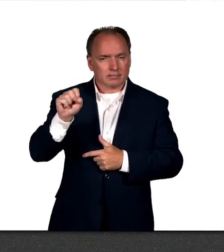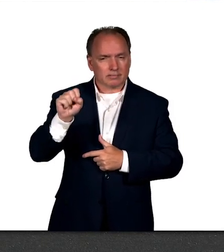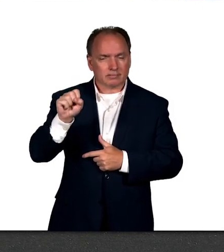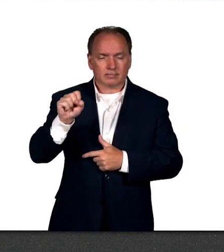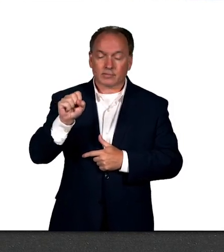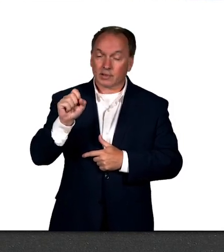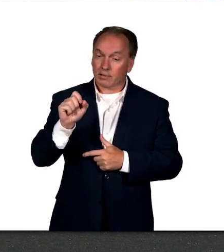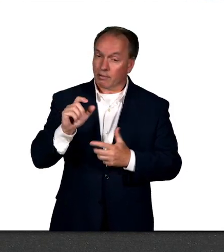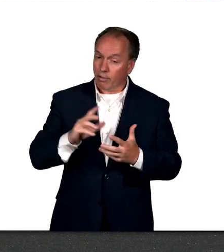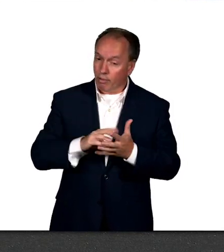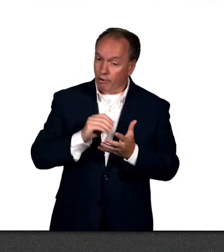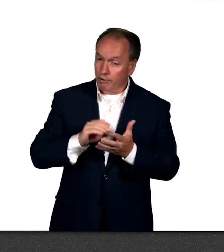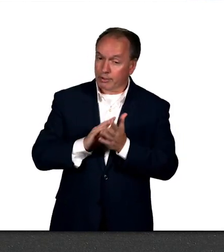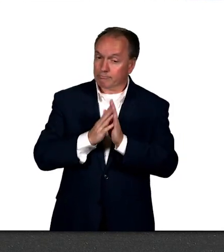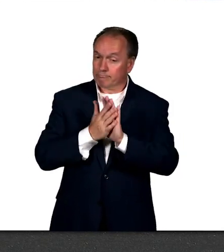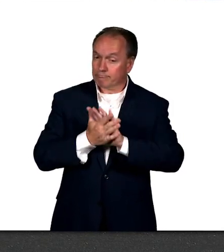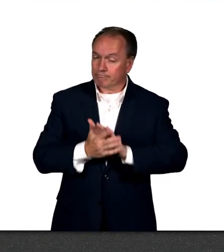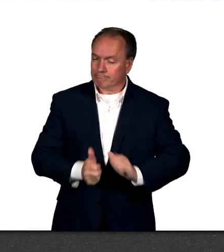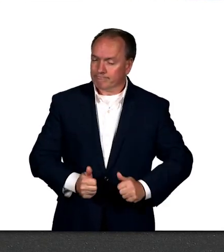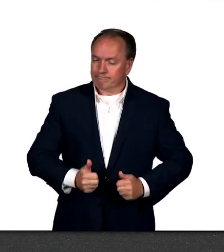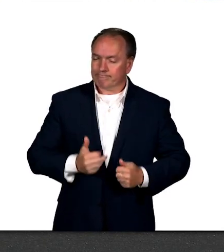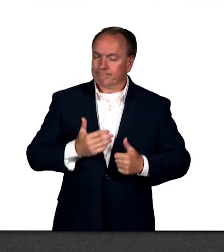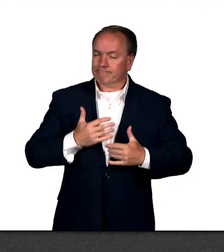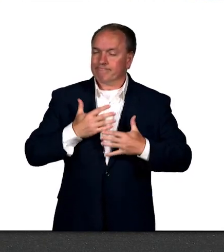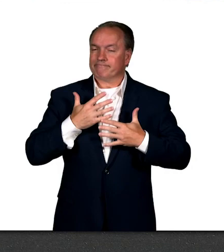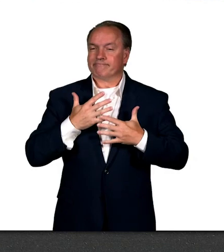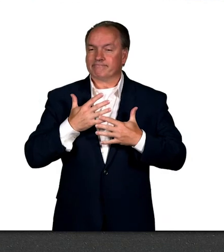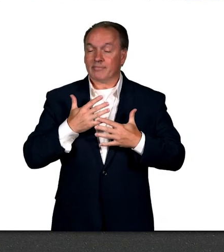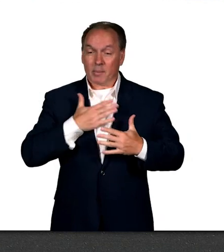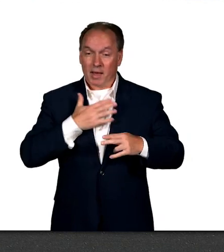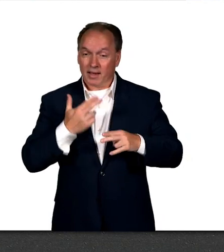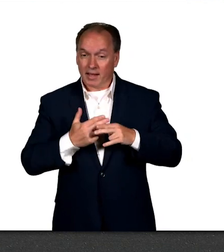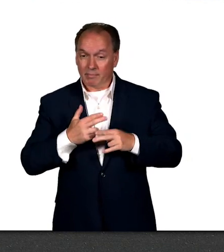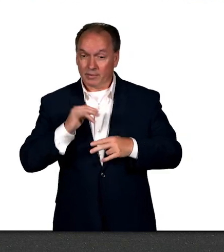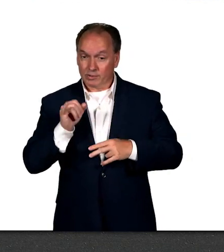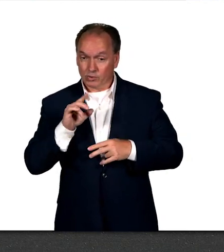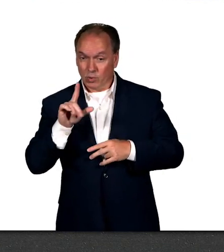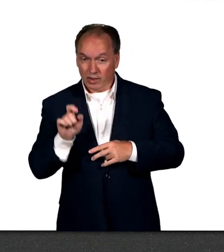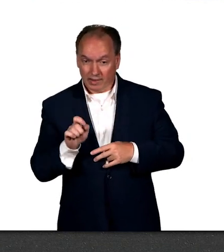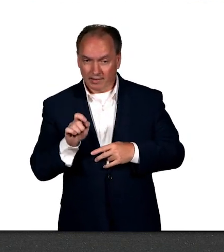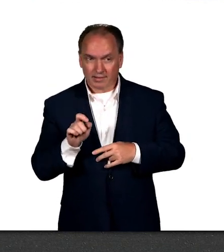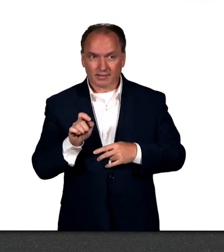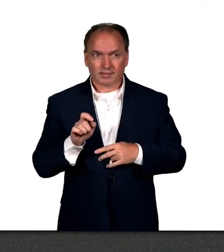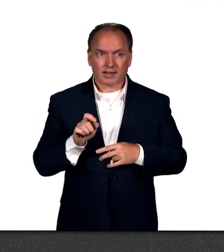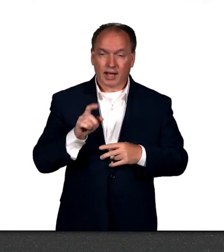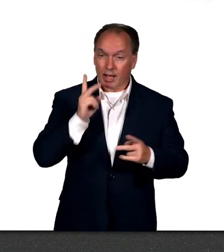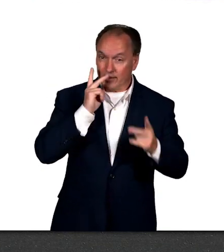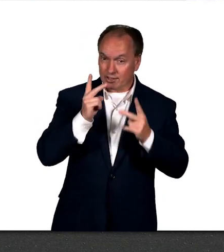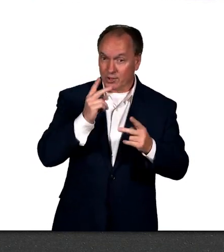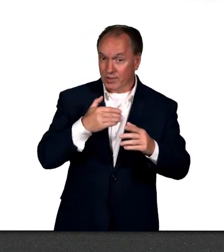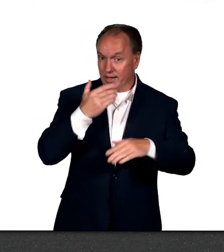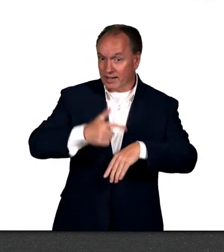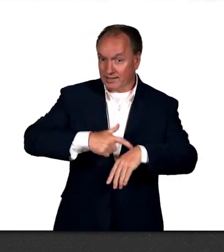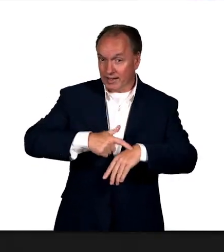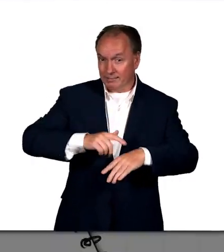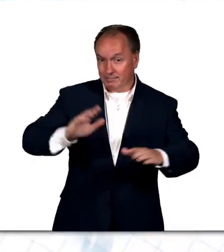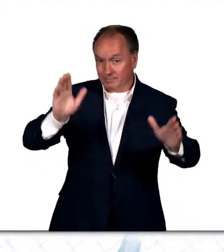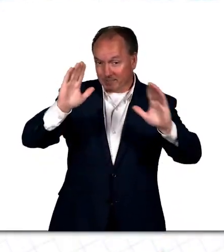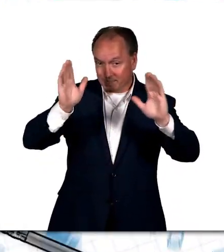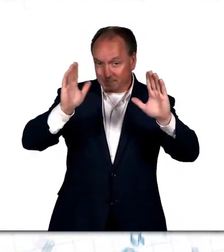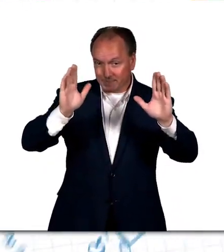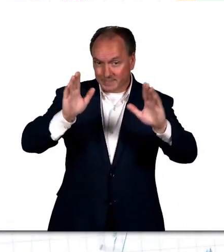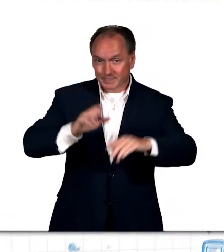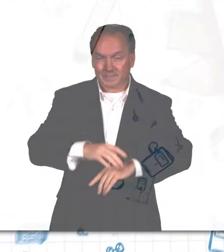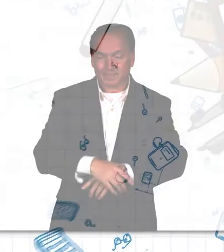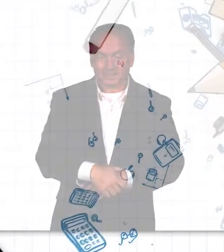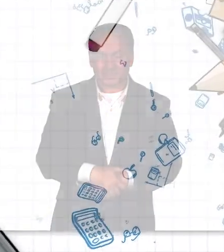PBS, where learning is brought to life. My name is Miss Julie. I'll see you next time.